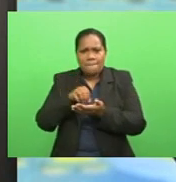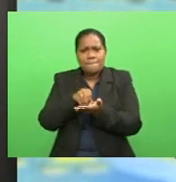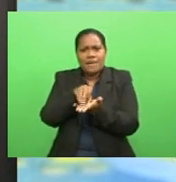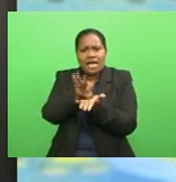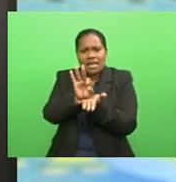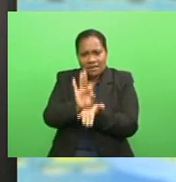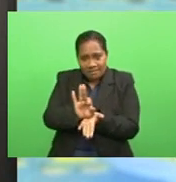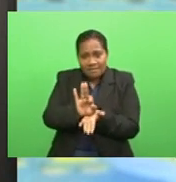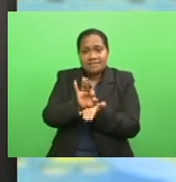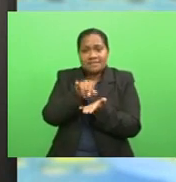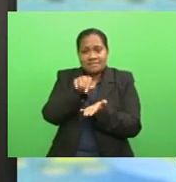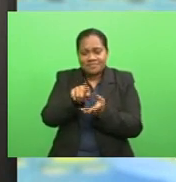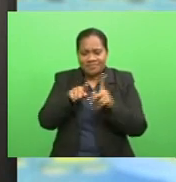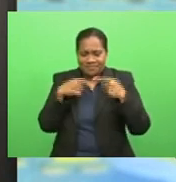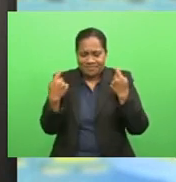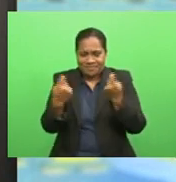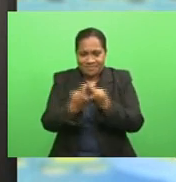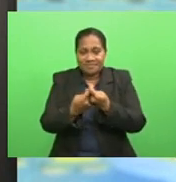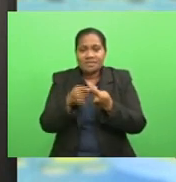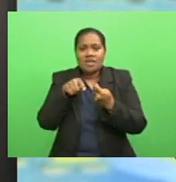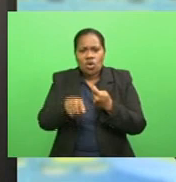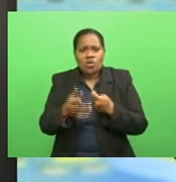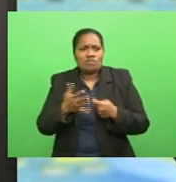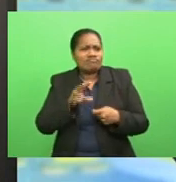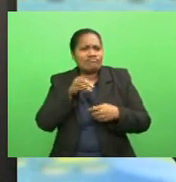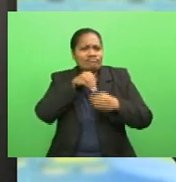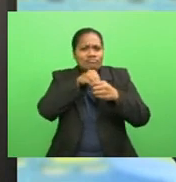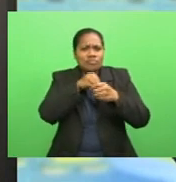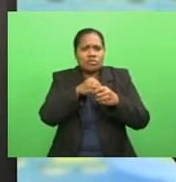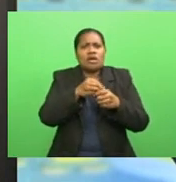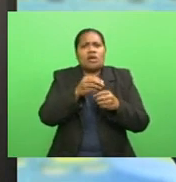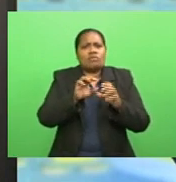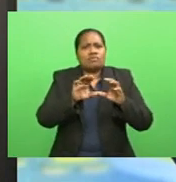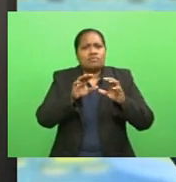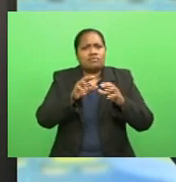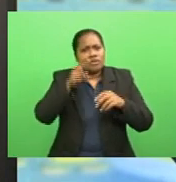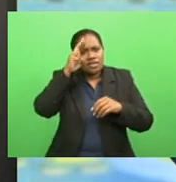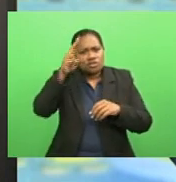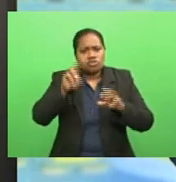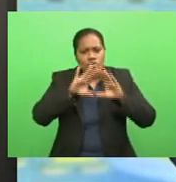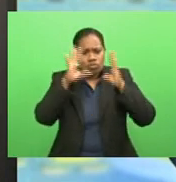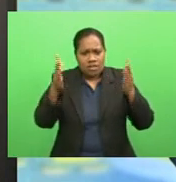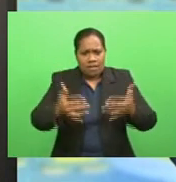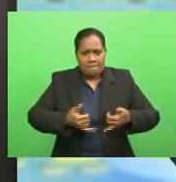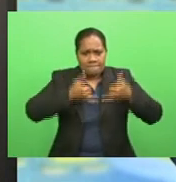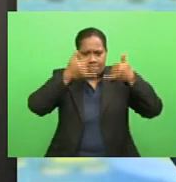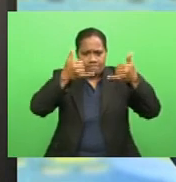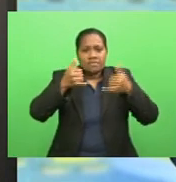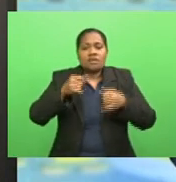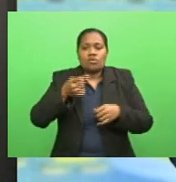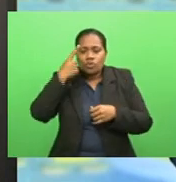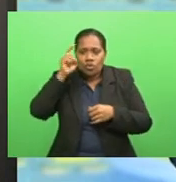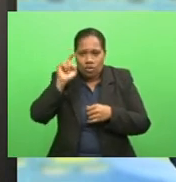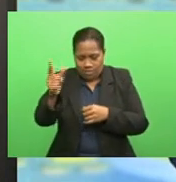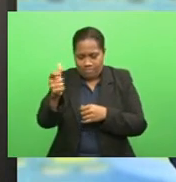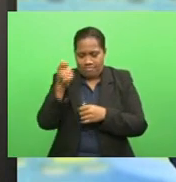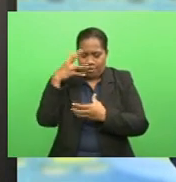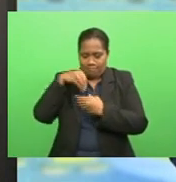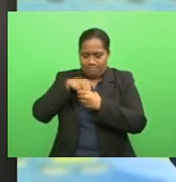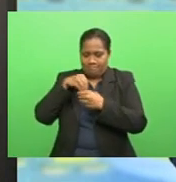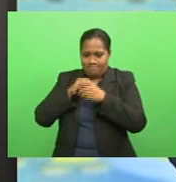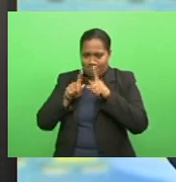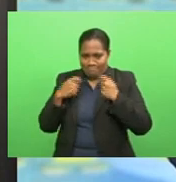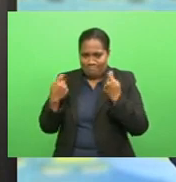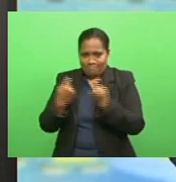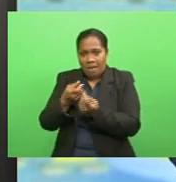side for the 2023 Netball World Cup. The 33-year-old has been called back to be part of the Pearls as they prepare for the upcoming